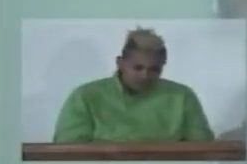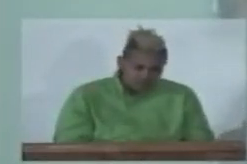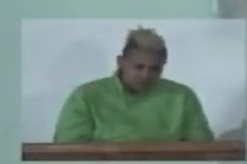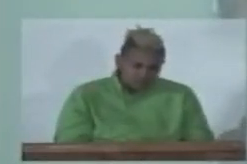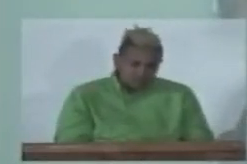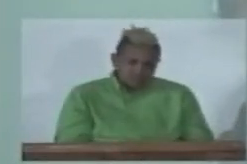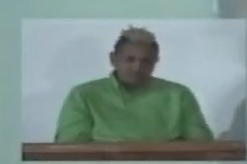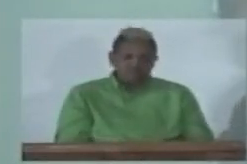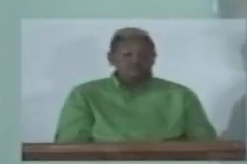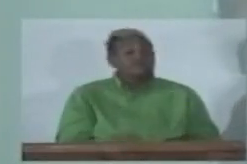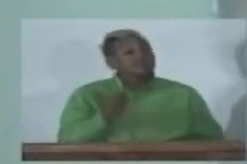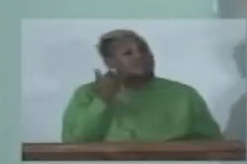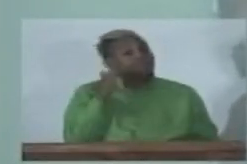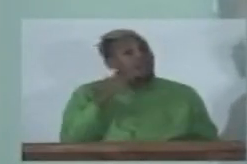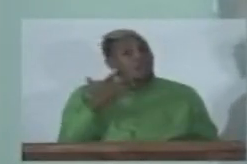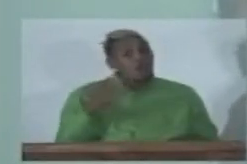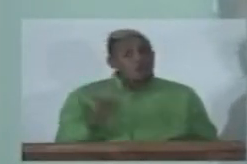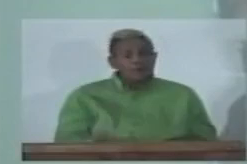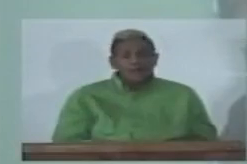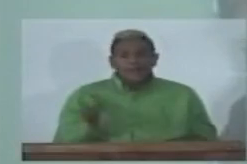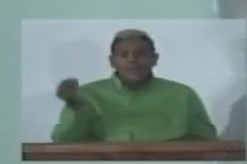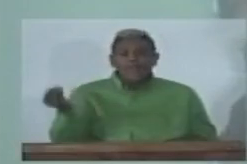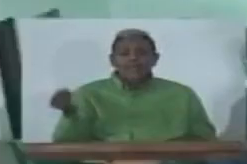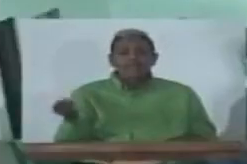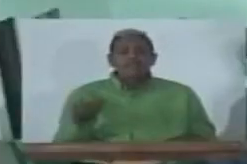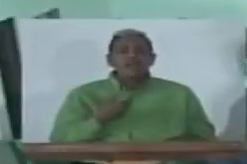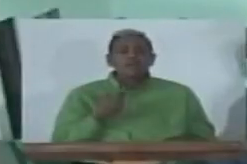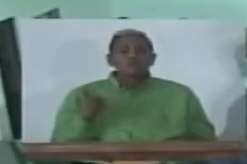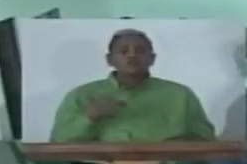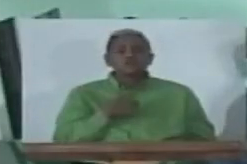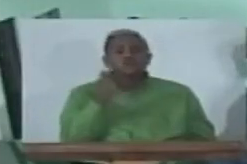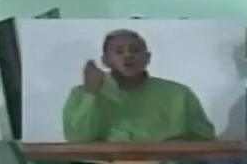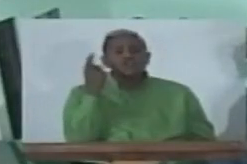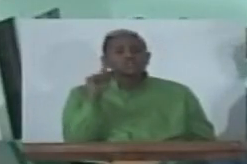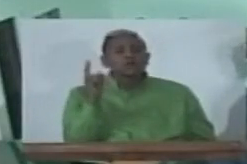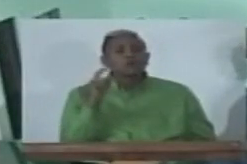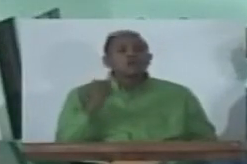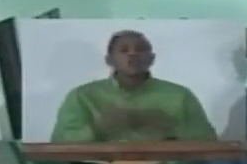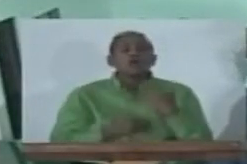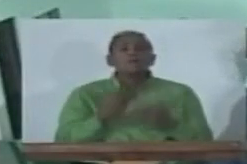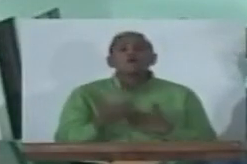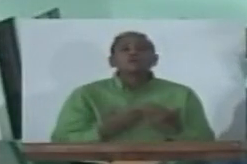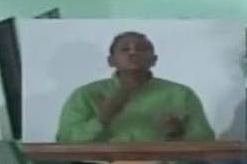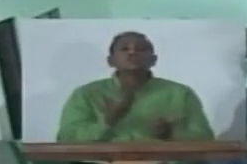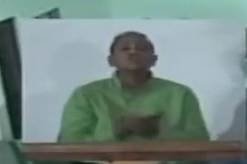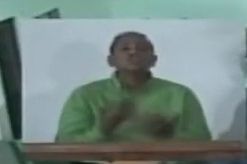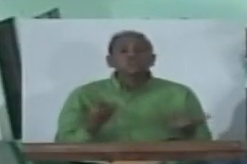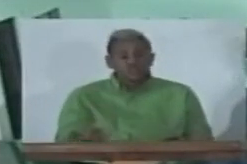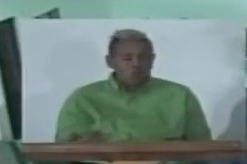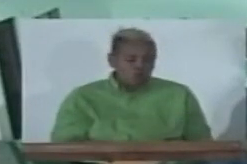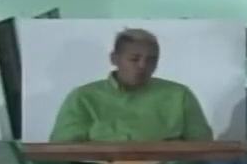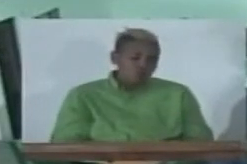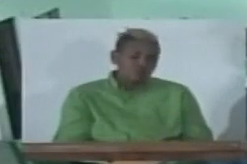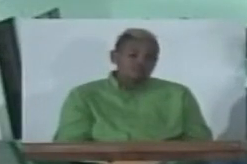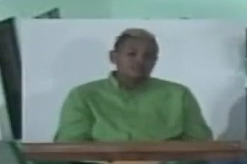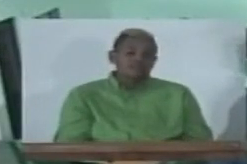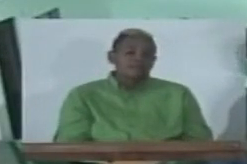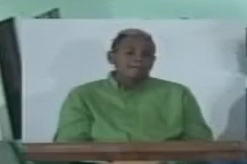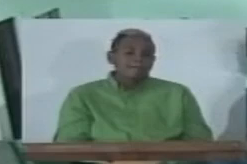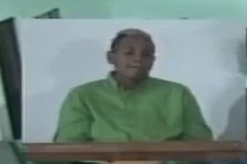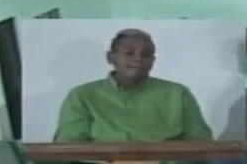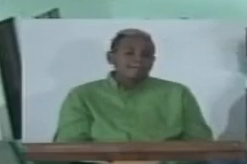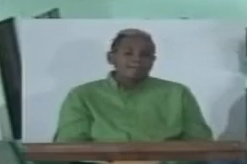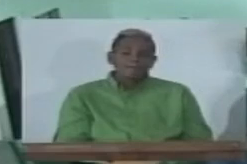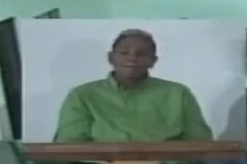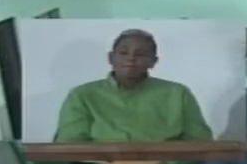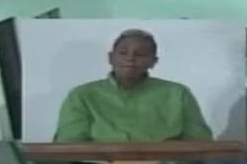has not been completed, if you could just help us to understand where in the process we are of that handing over process.